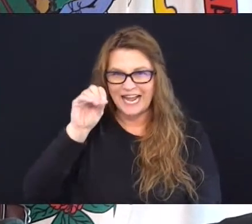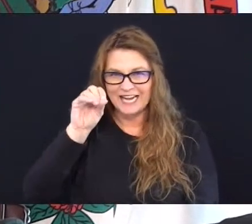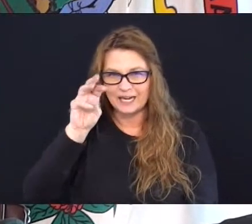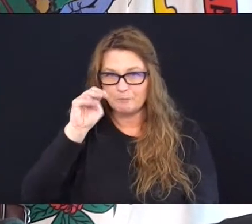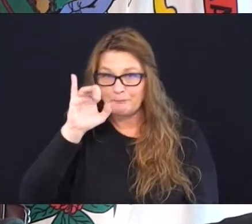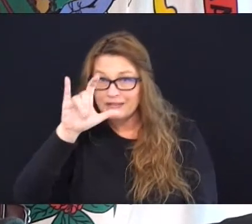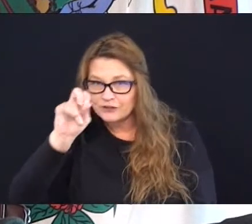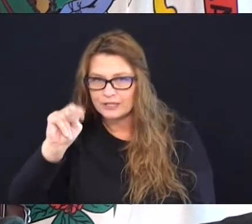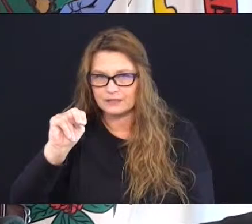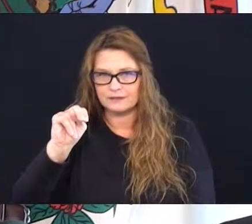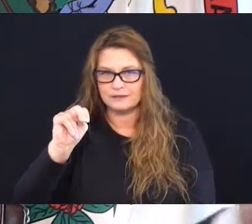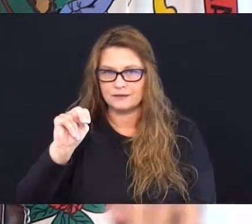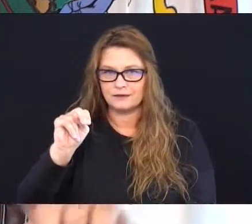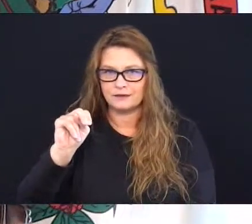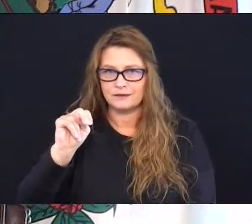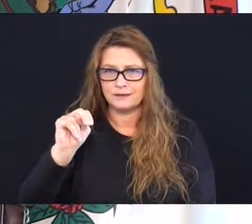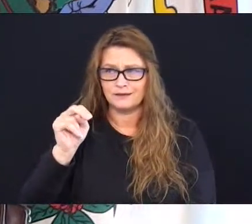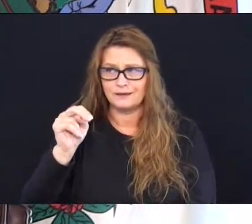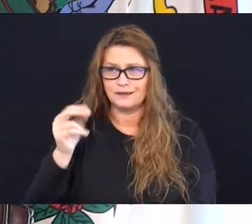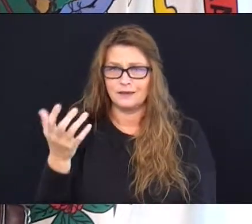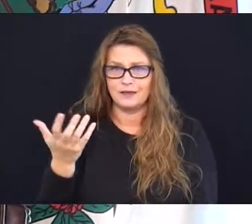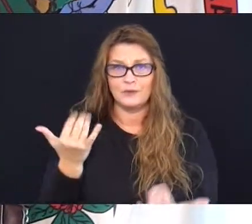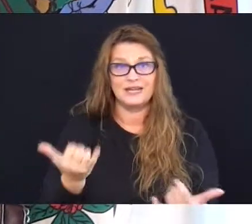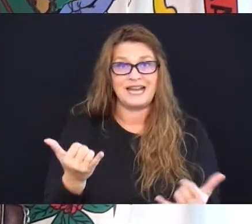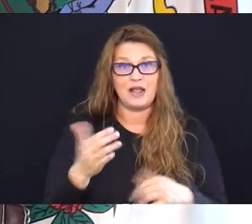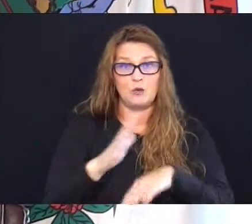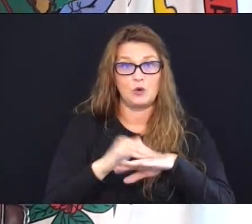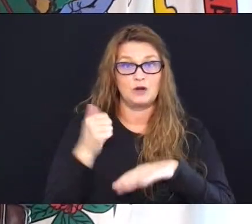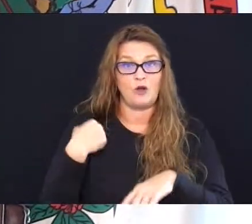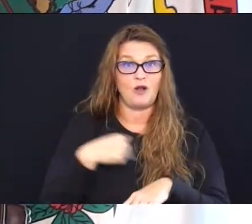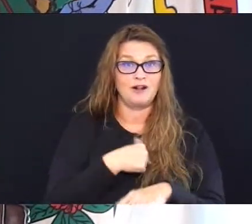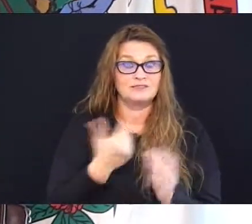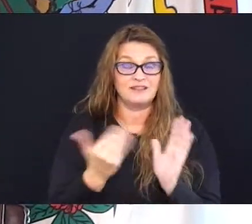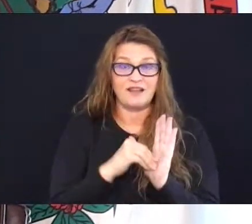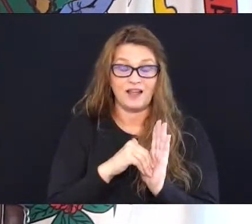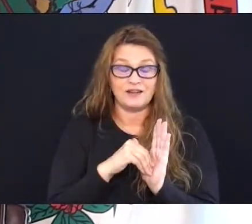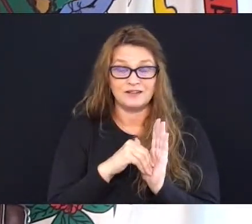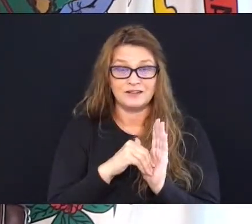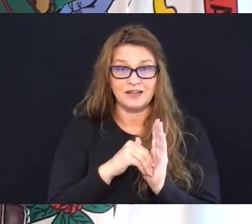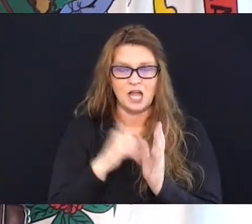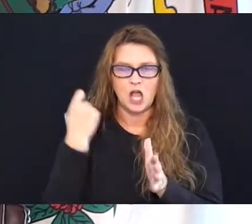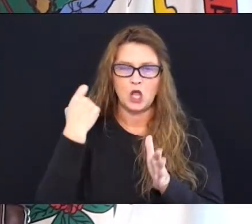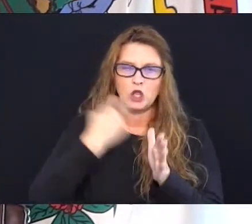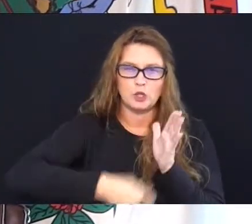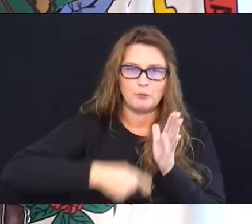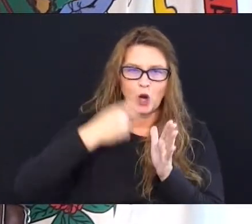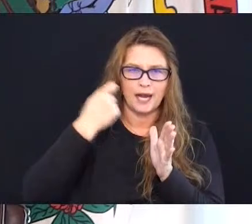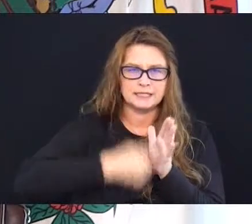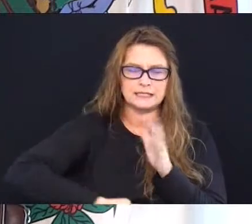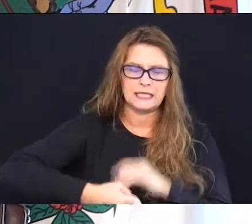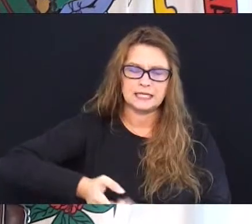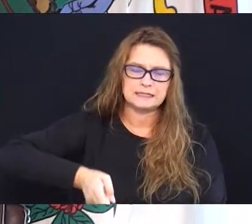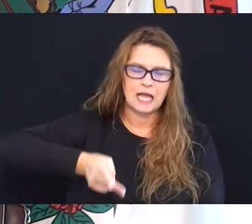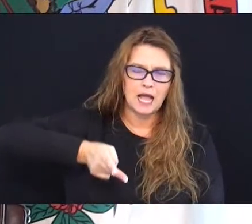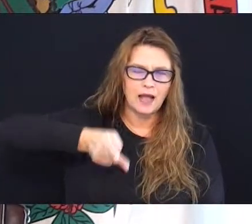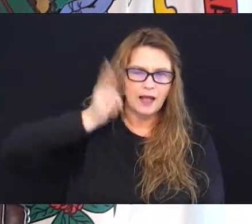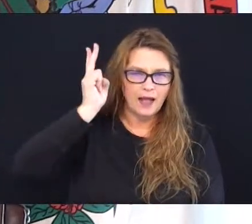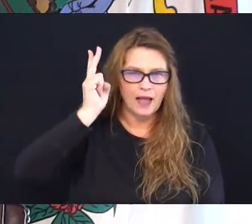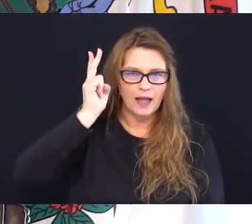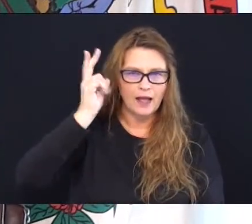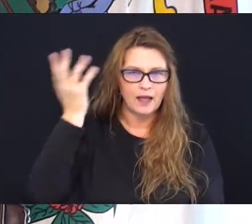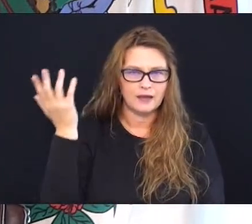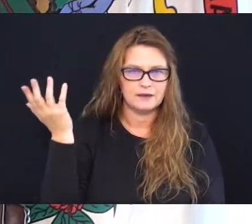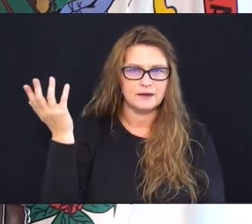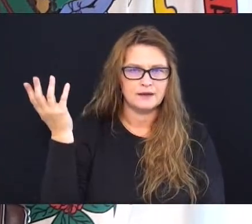tons. We're called upon again right now. And the pricing is off the chart. Off